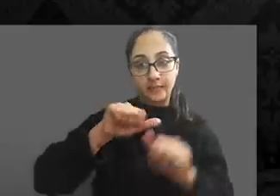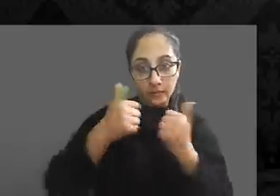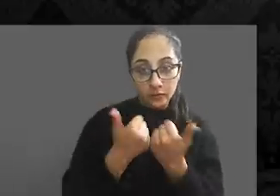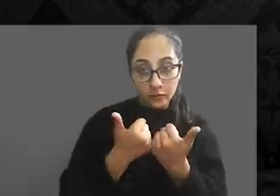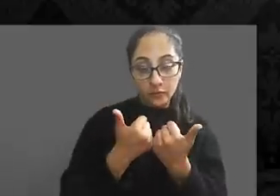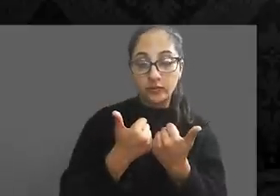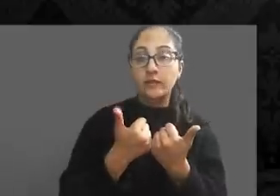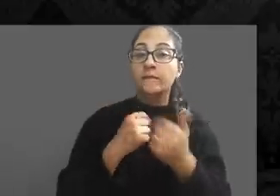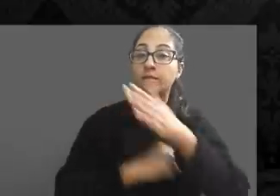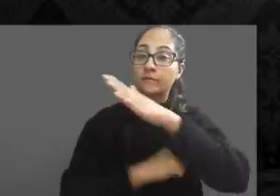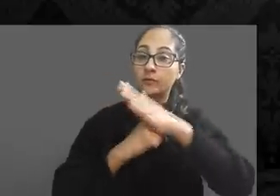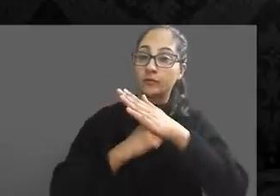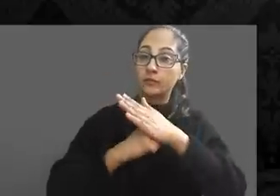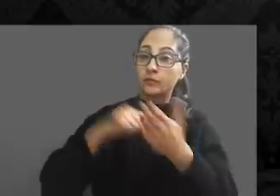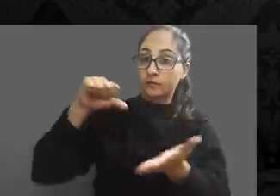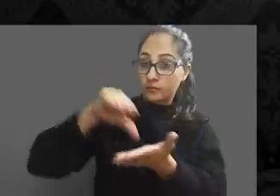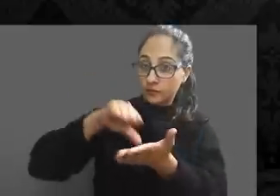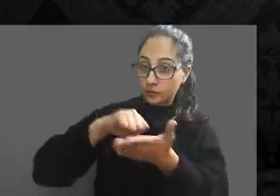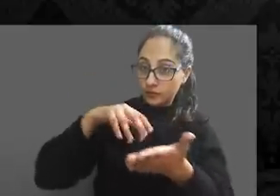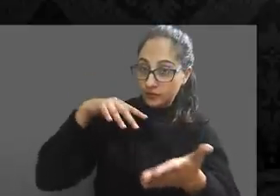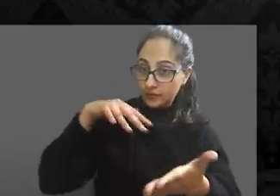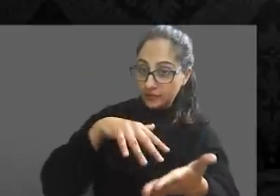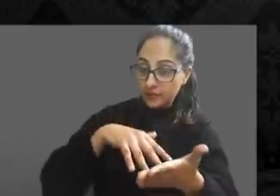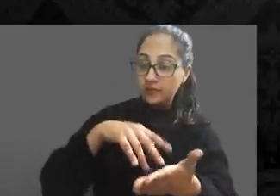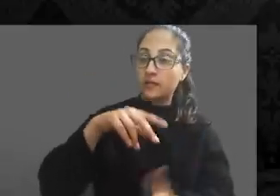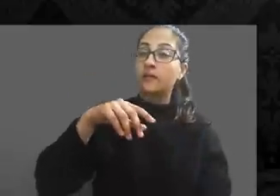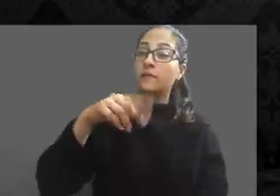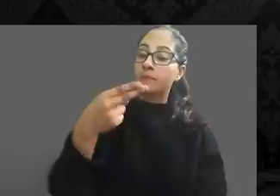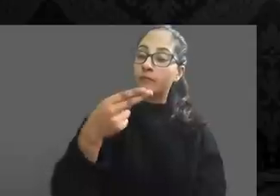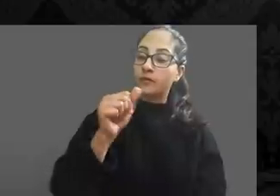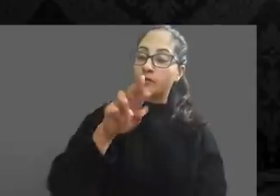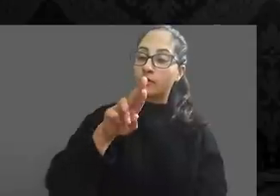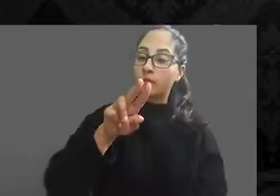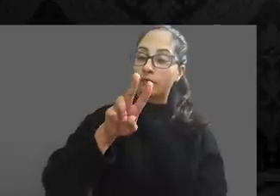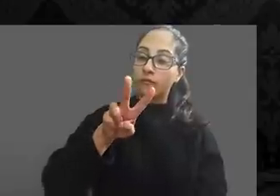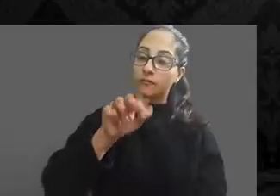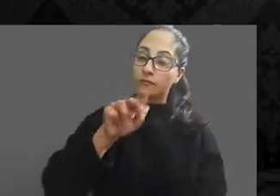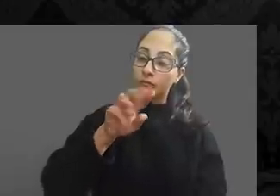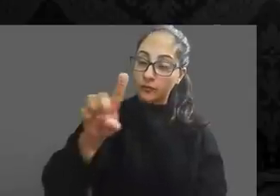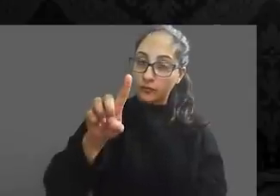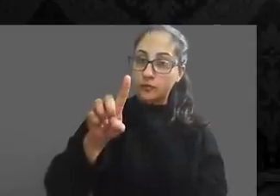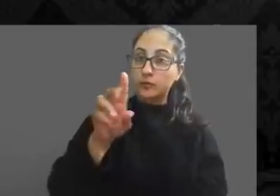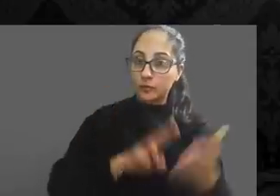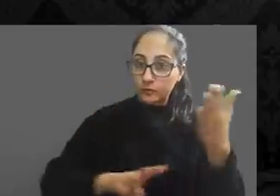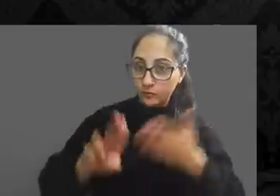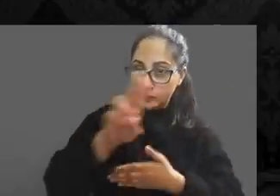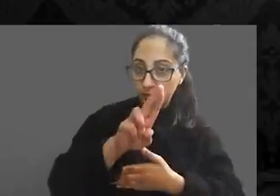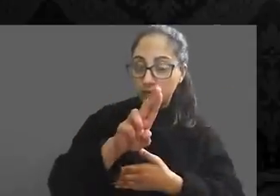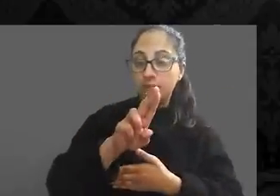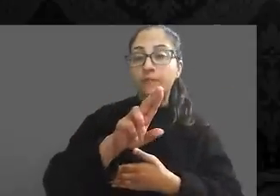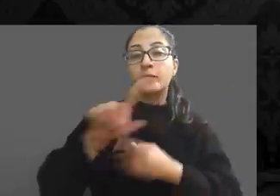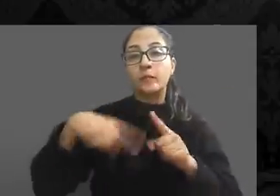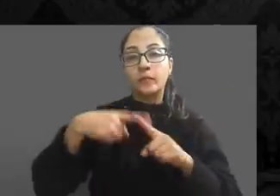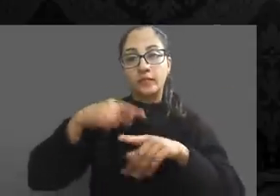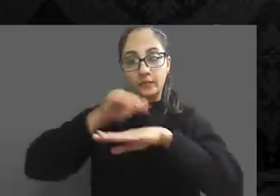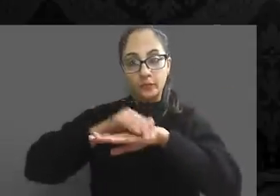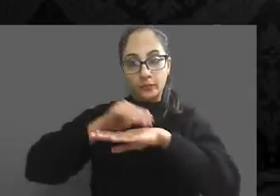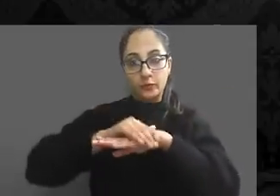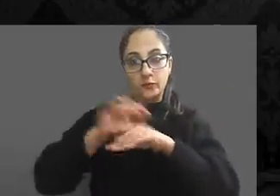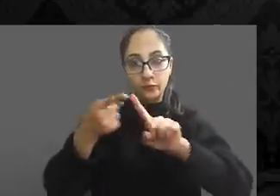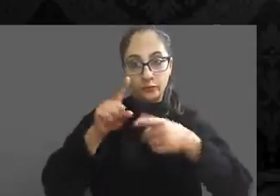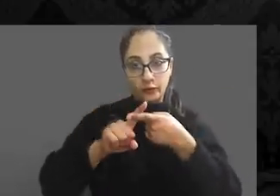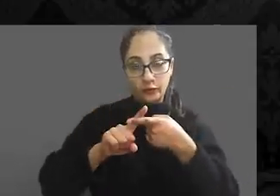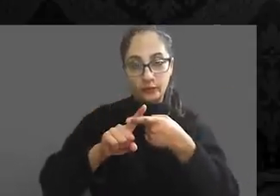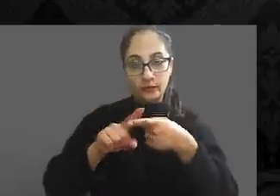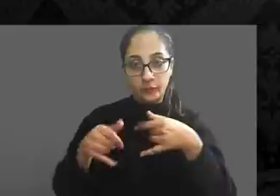the Foundation for Iranian Studies, Harvard University, the International Farabi Prize, and the British Kuwait Friendship Society